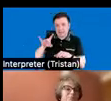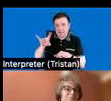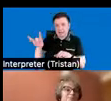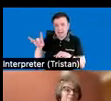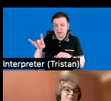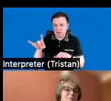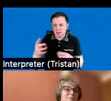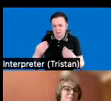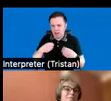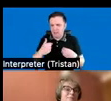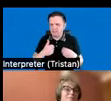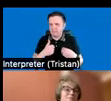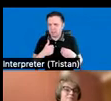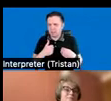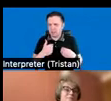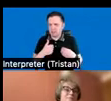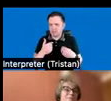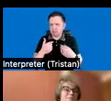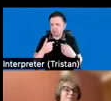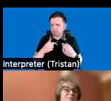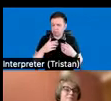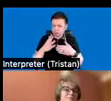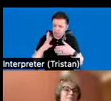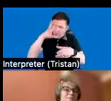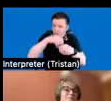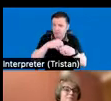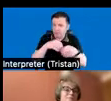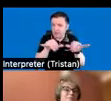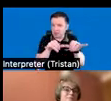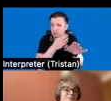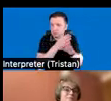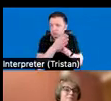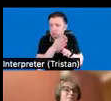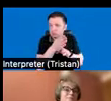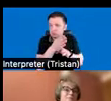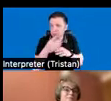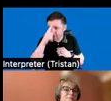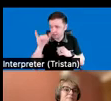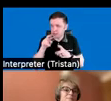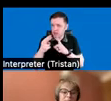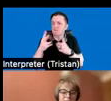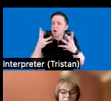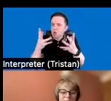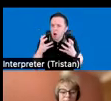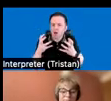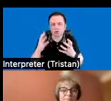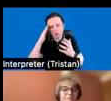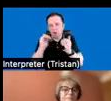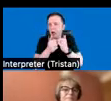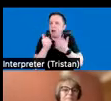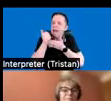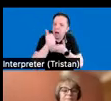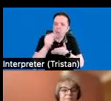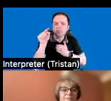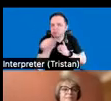me go into engineering for that perspective. I just wanted to be able to help these